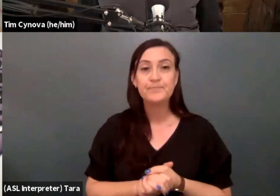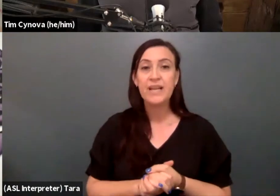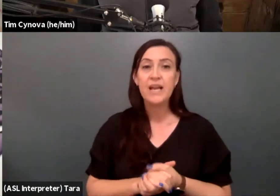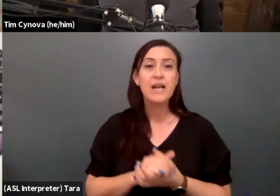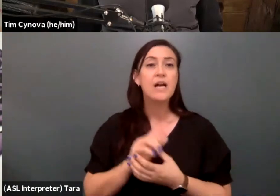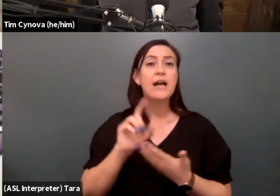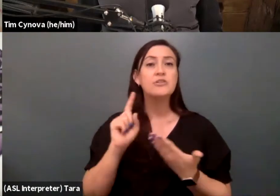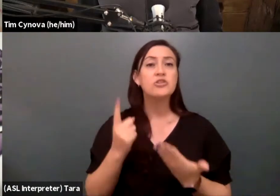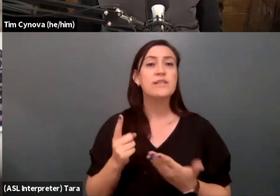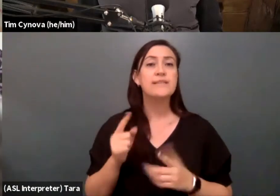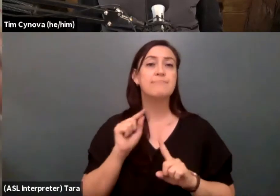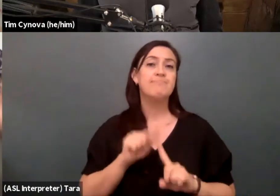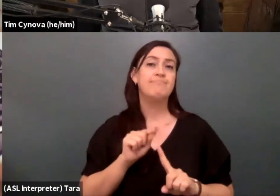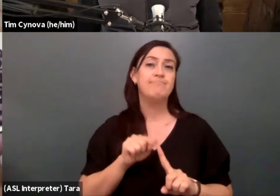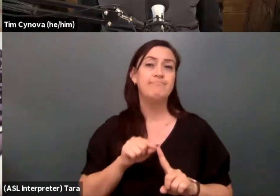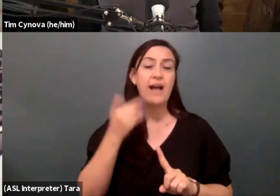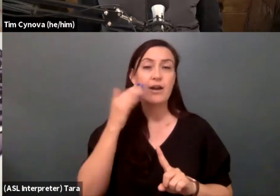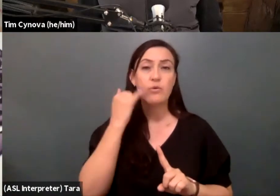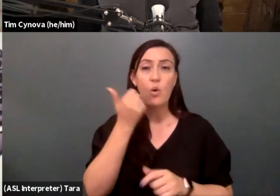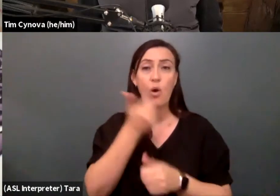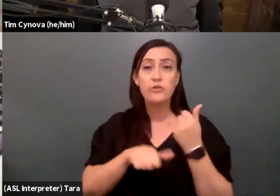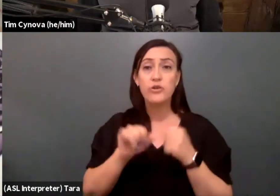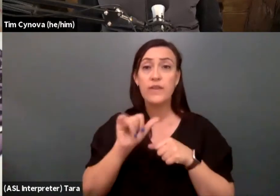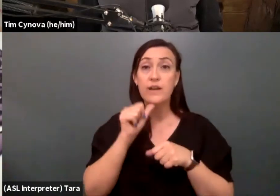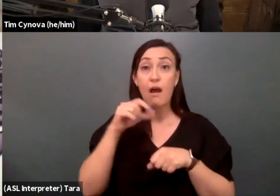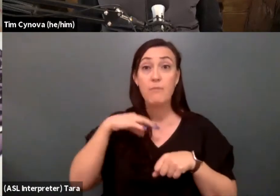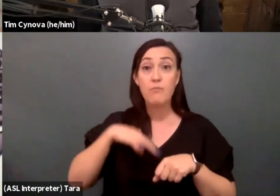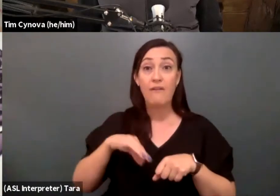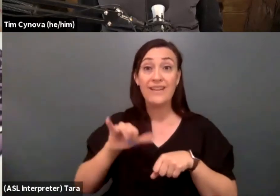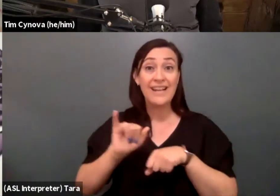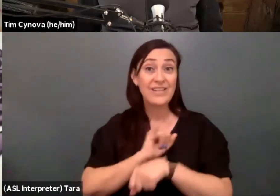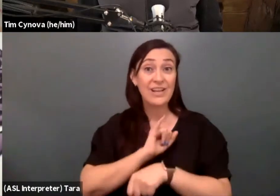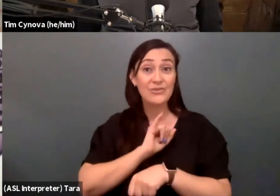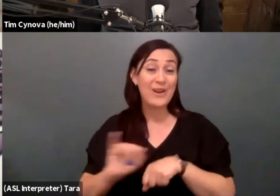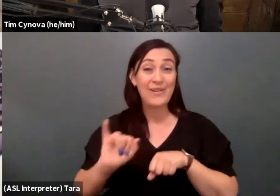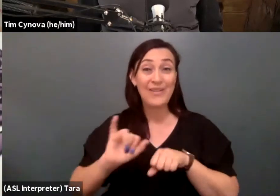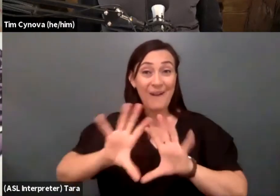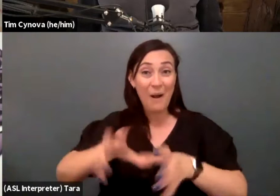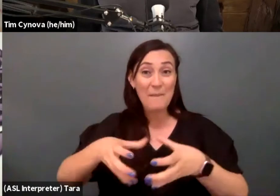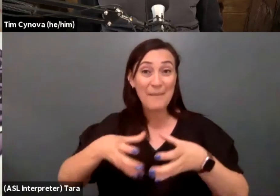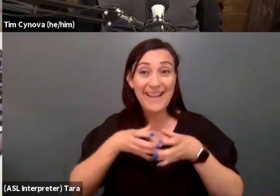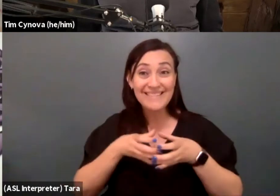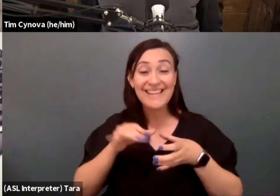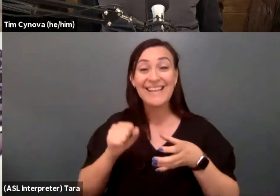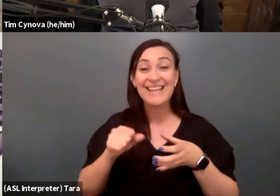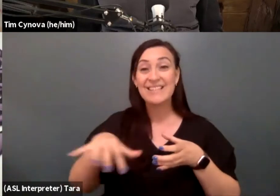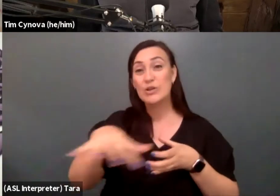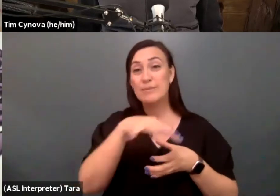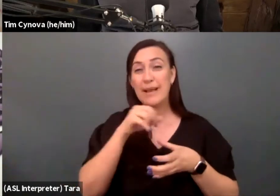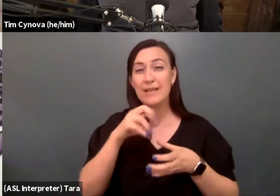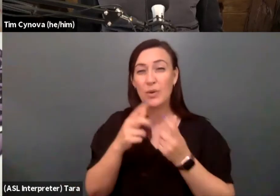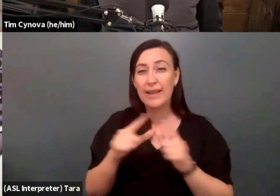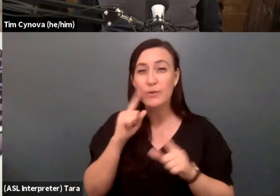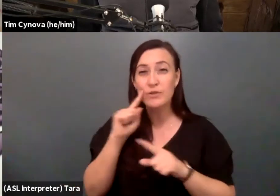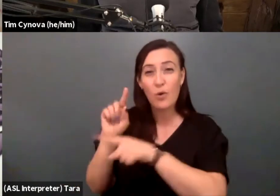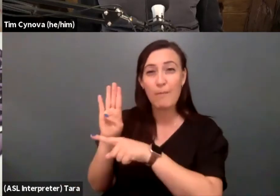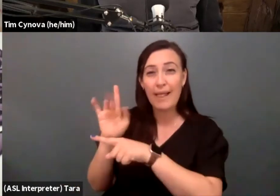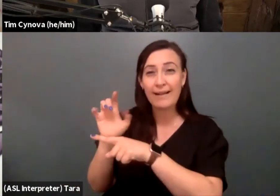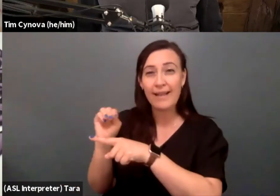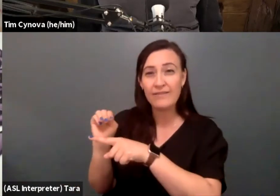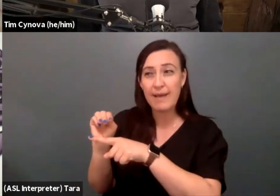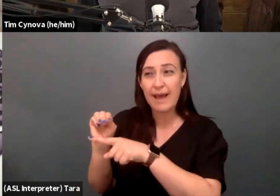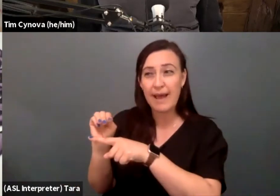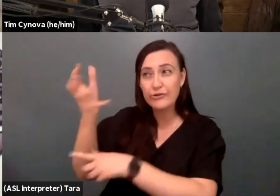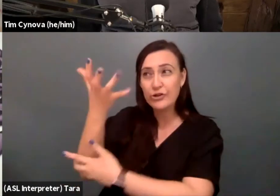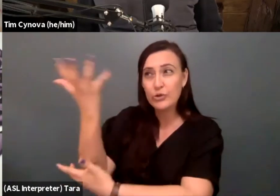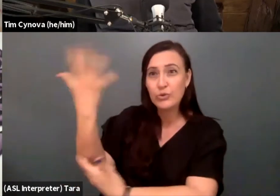that there within the nonprofit industrial complex, there is space or language for what Black Lives Matter is yet. I don't know that